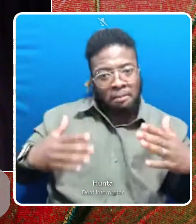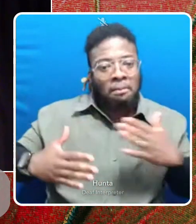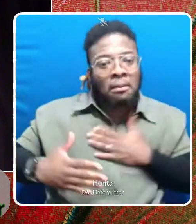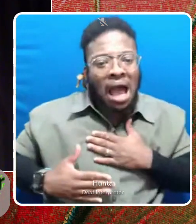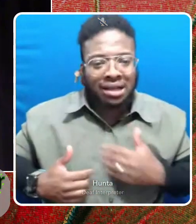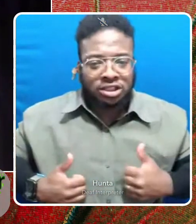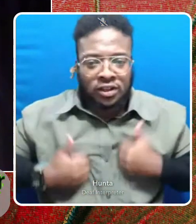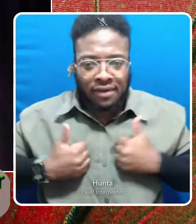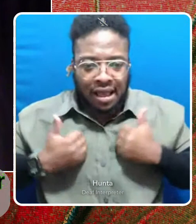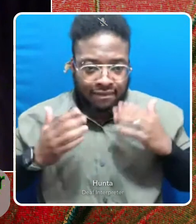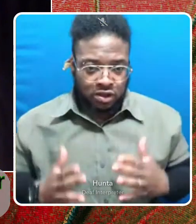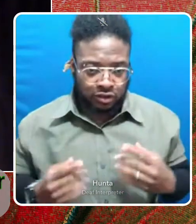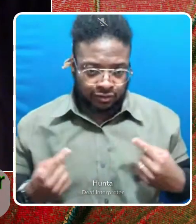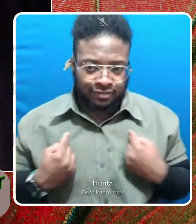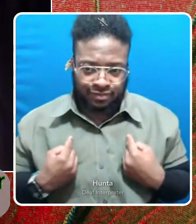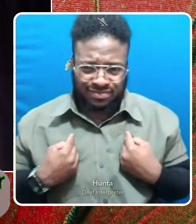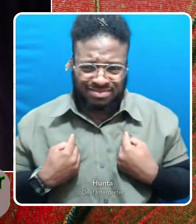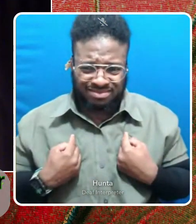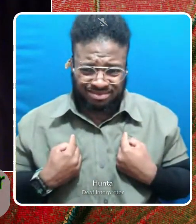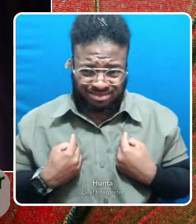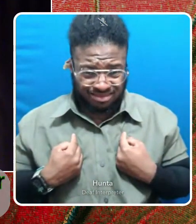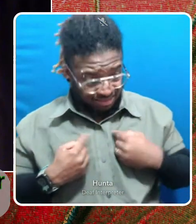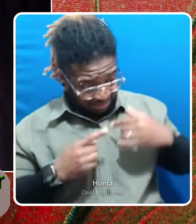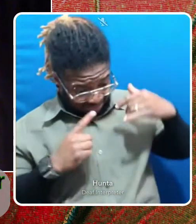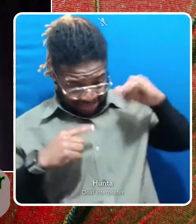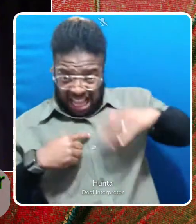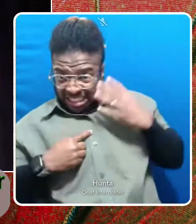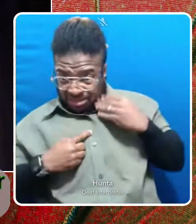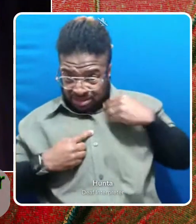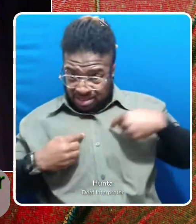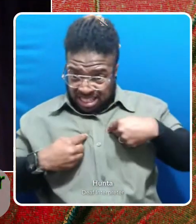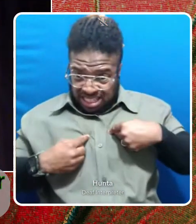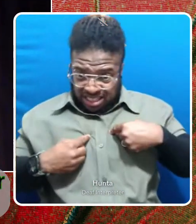I was yesterday.